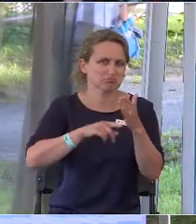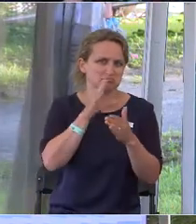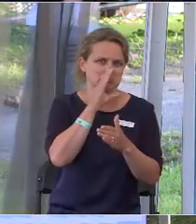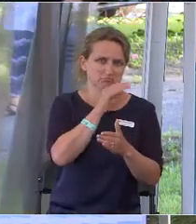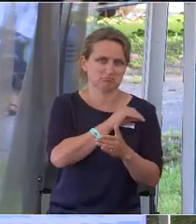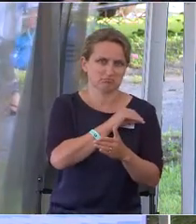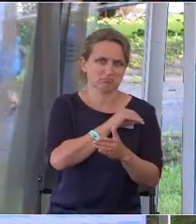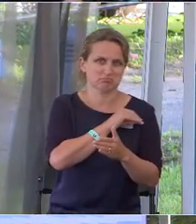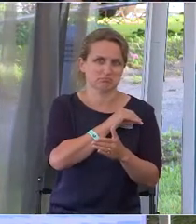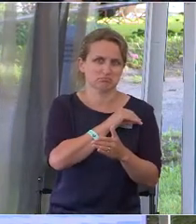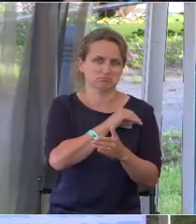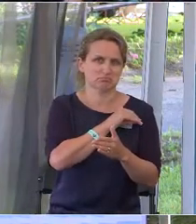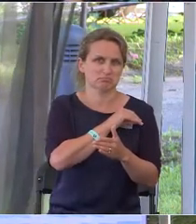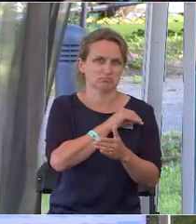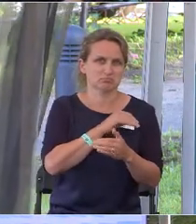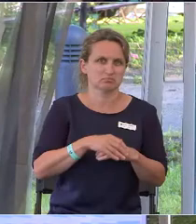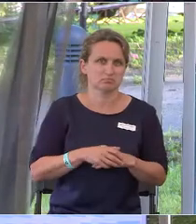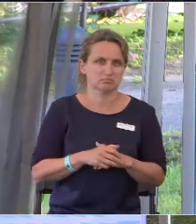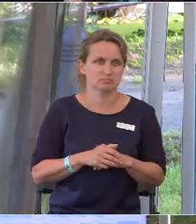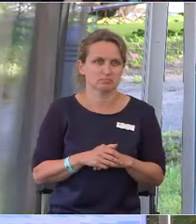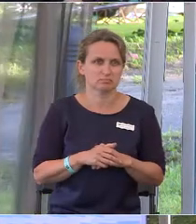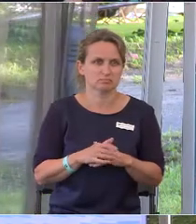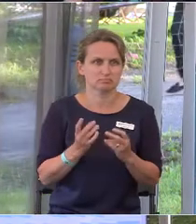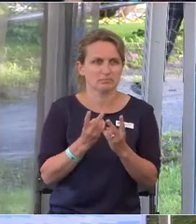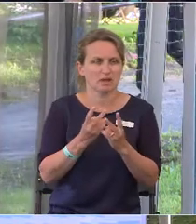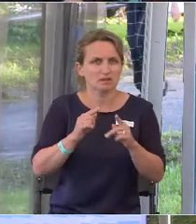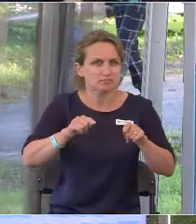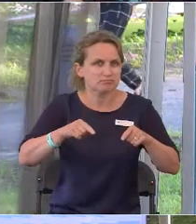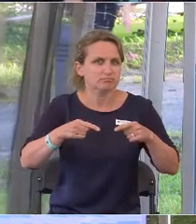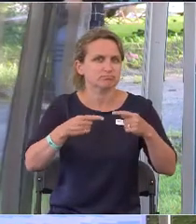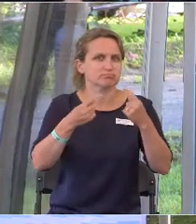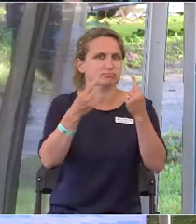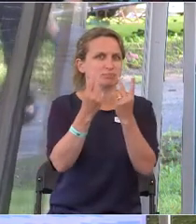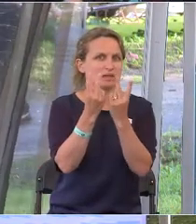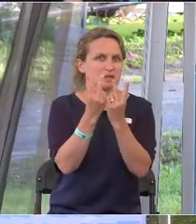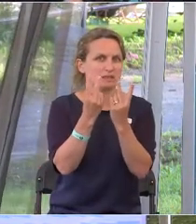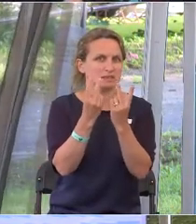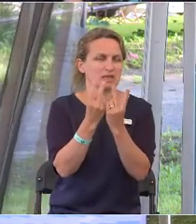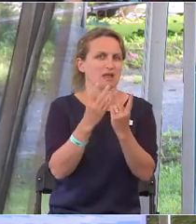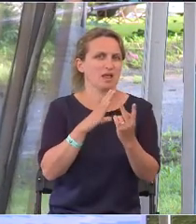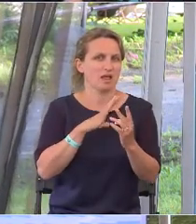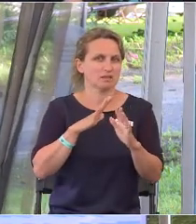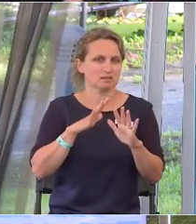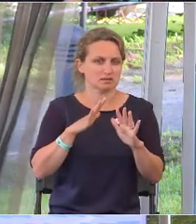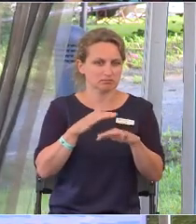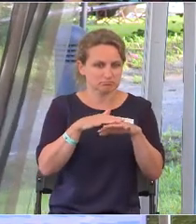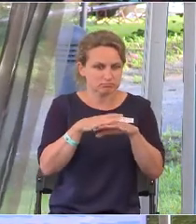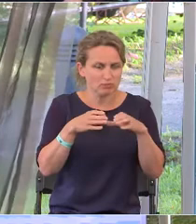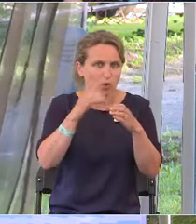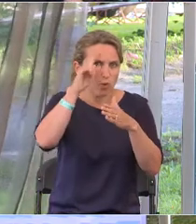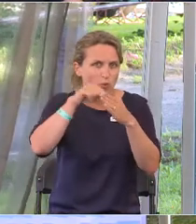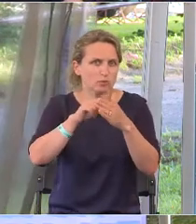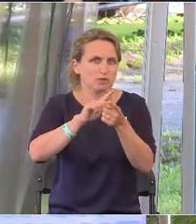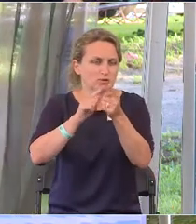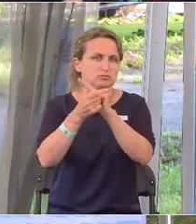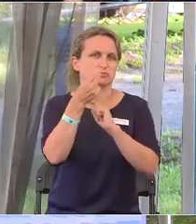old business of whether it can grow in the way that it's possible to money. But